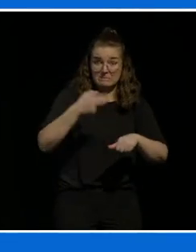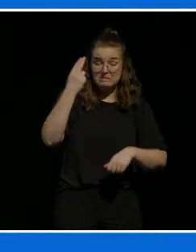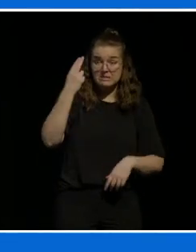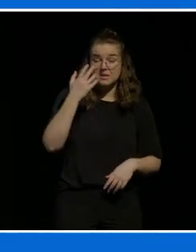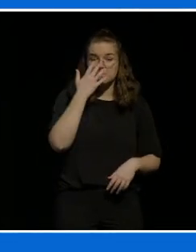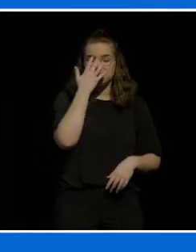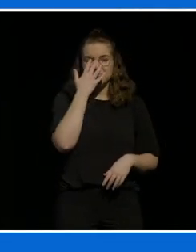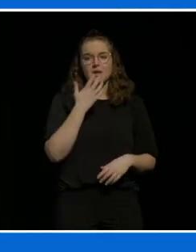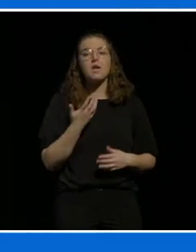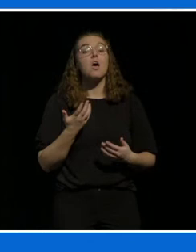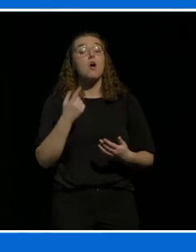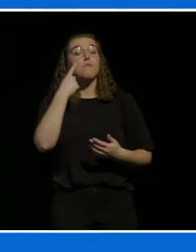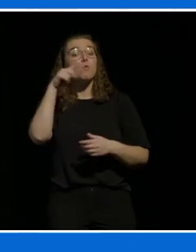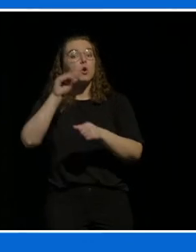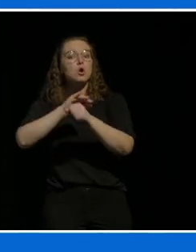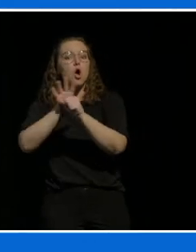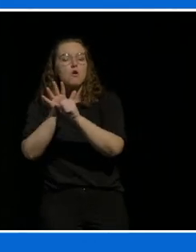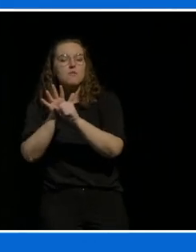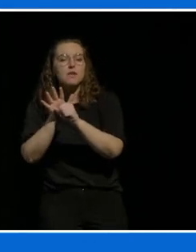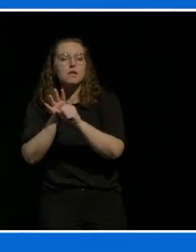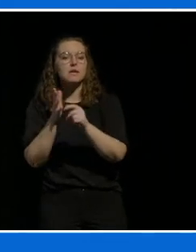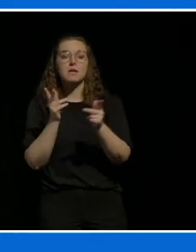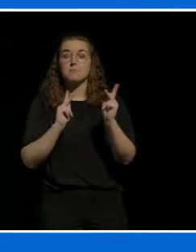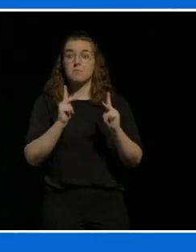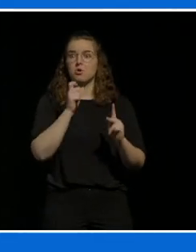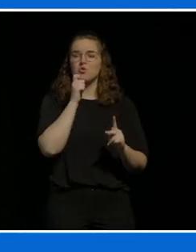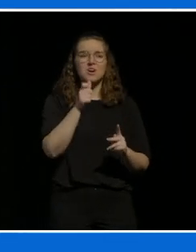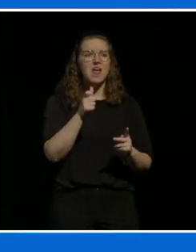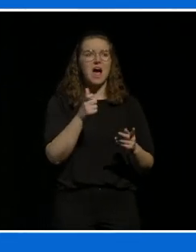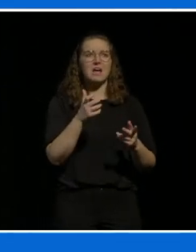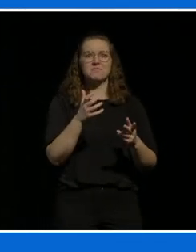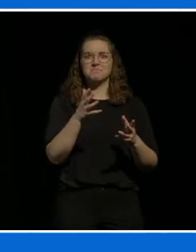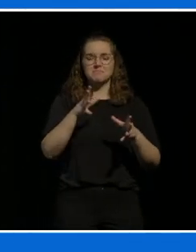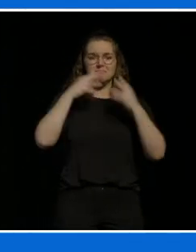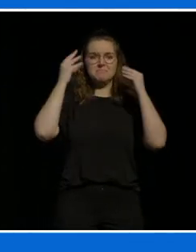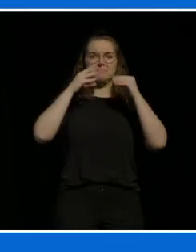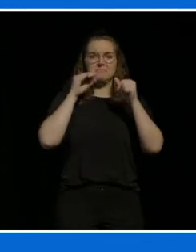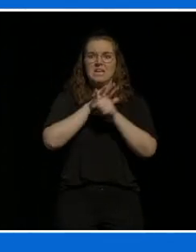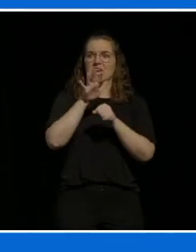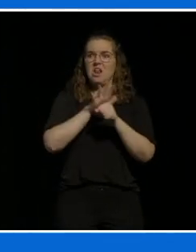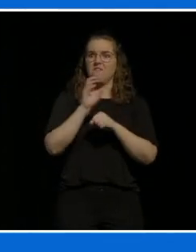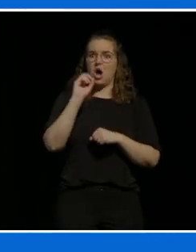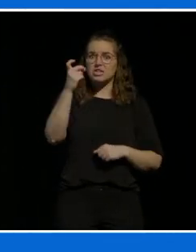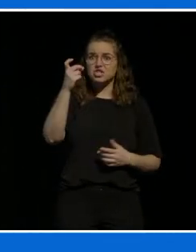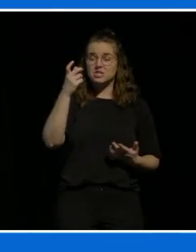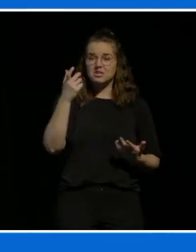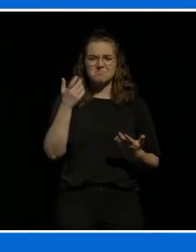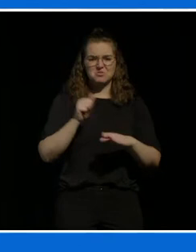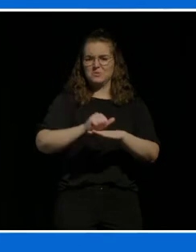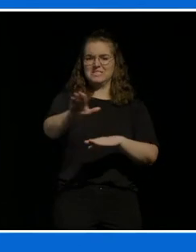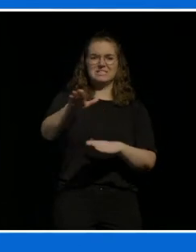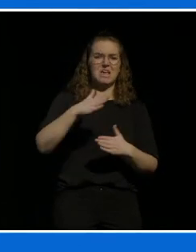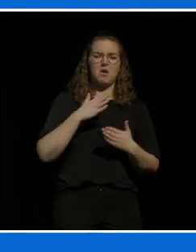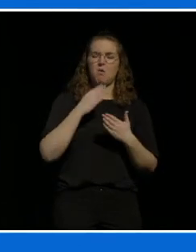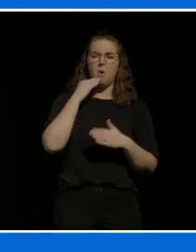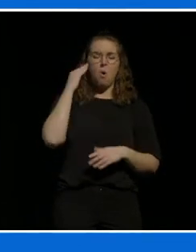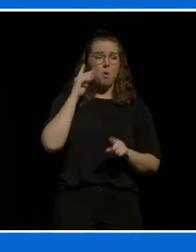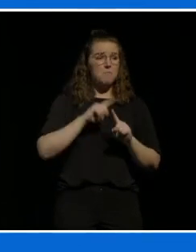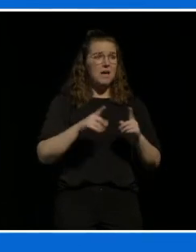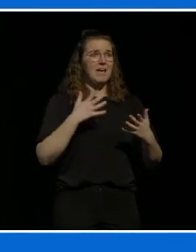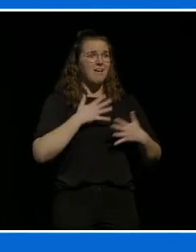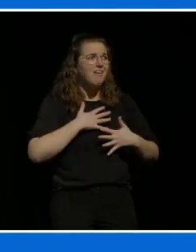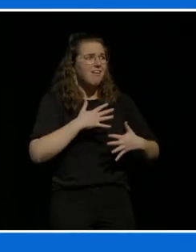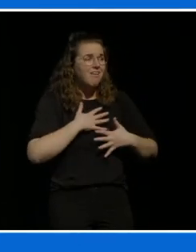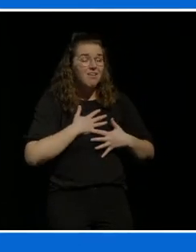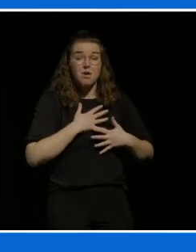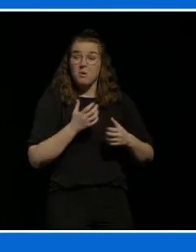COVID. People were not given supplemental oxygen because of it. They were sent home when they actually had difficulty breathing. And studies have shown that more people